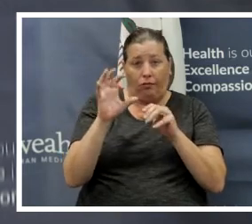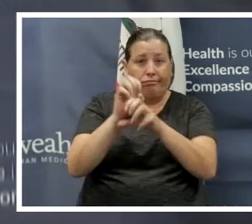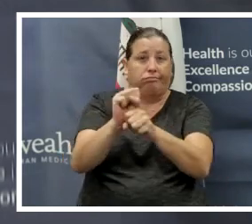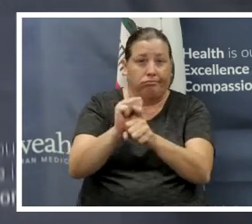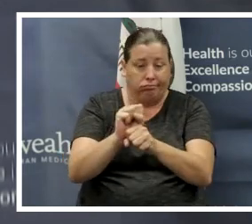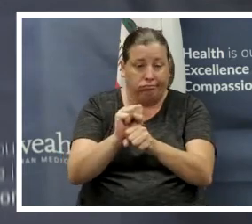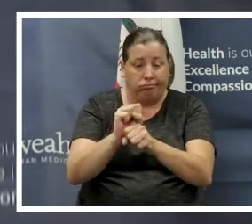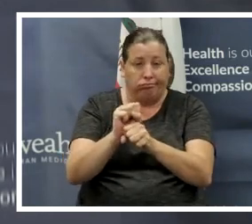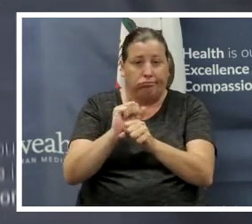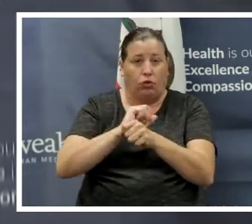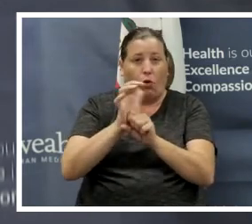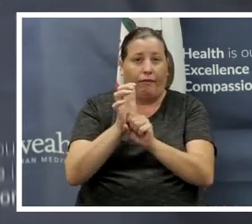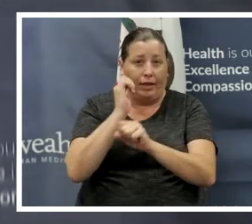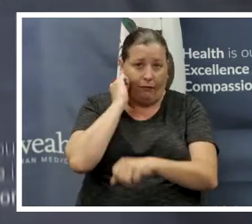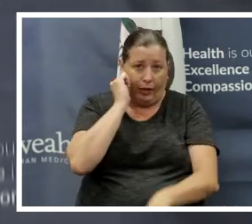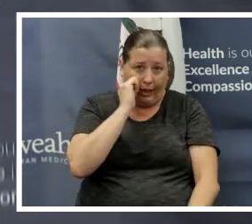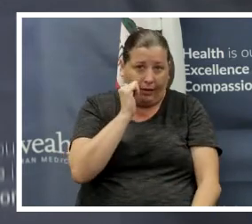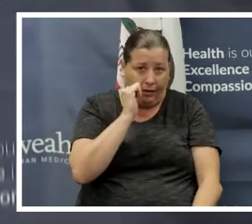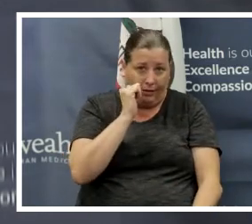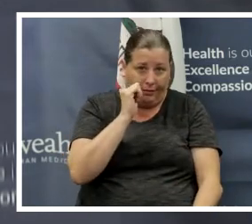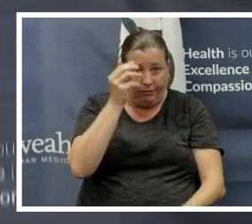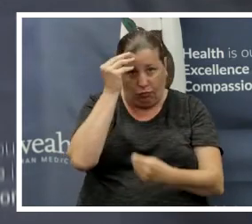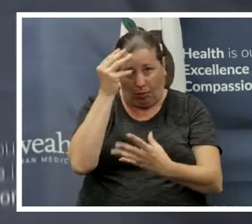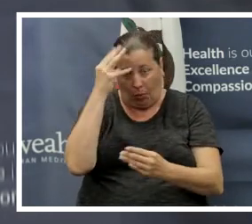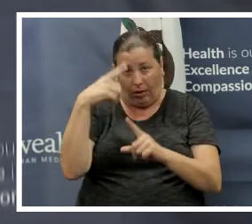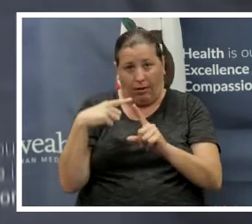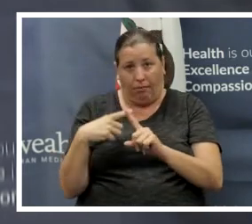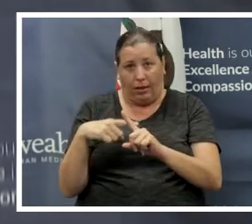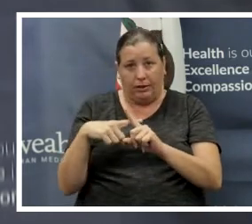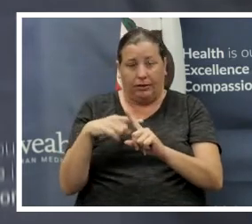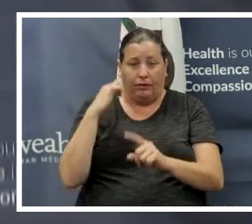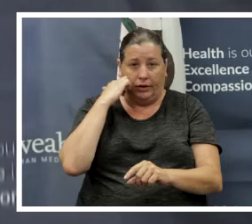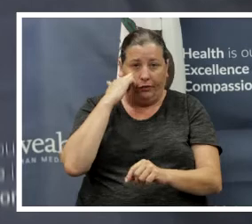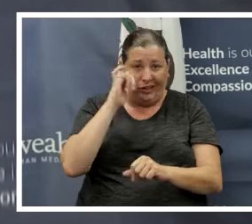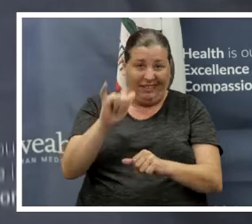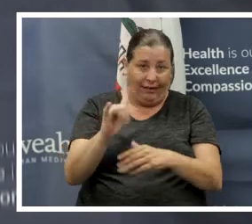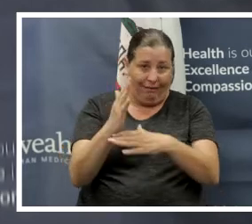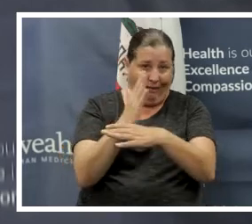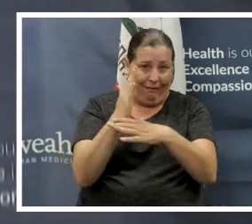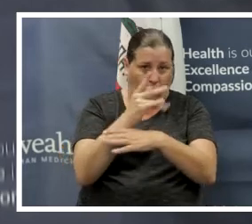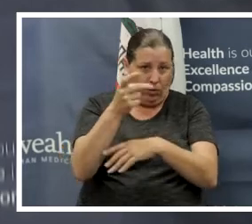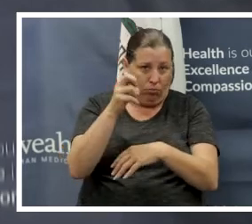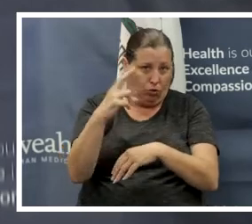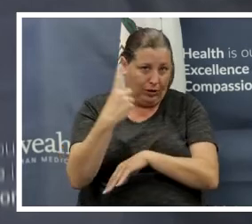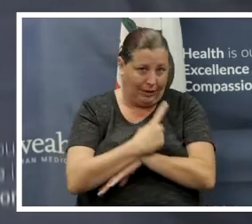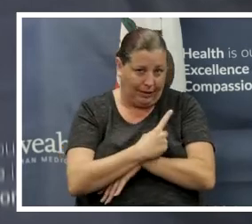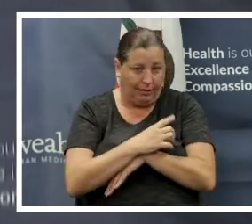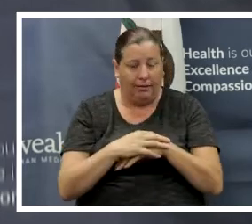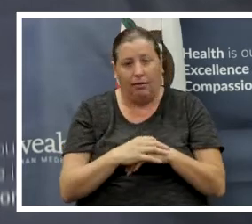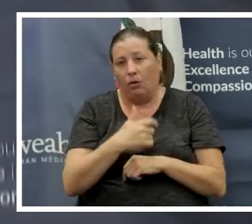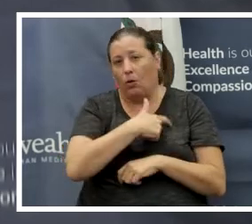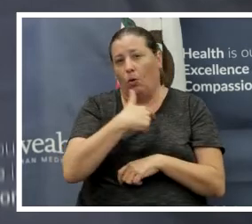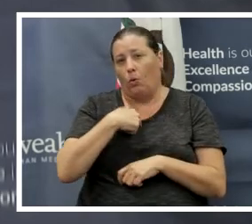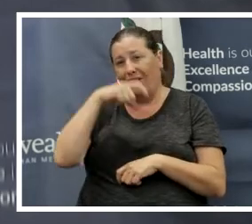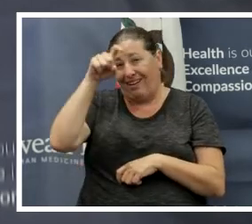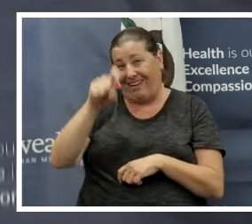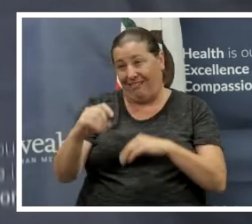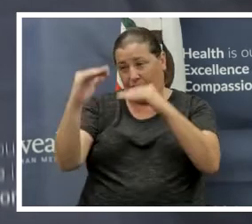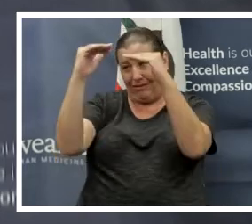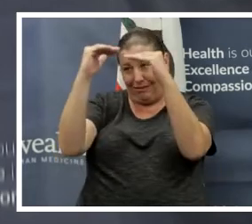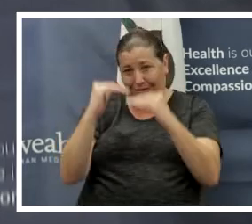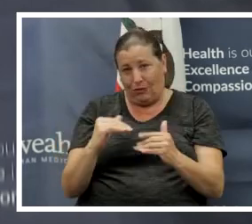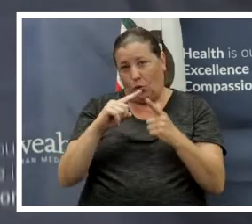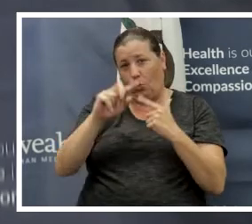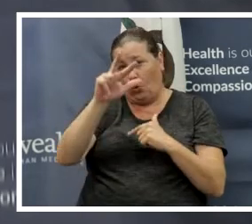or they're being reported as positive every day in Tulare County. That's the average per day. We have to get to 34